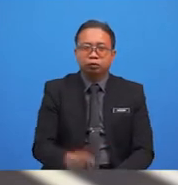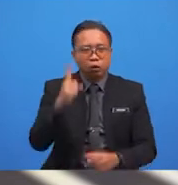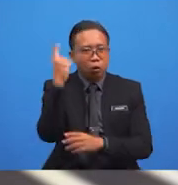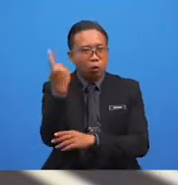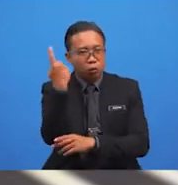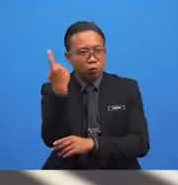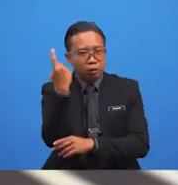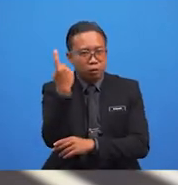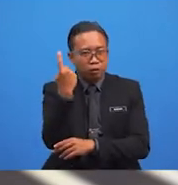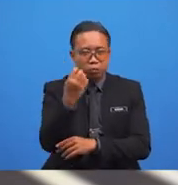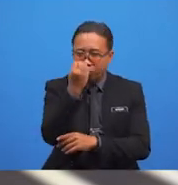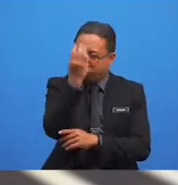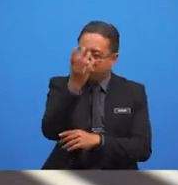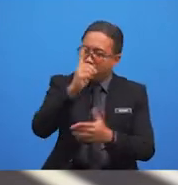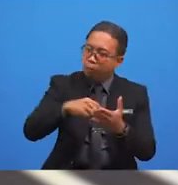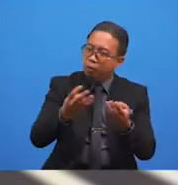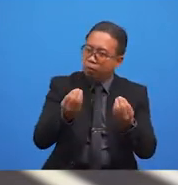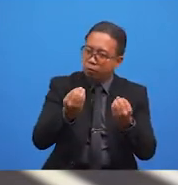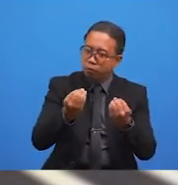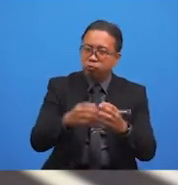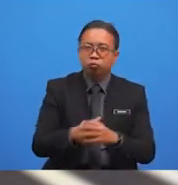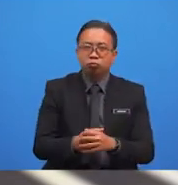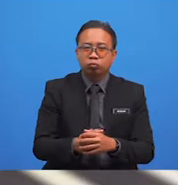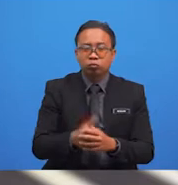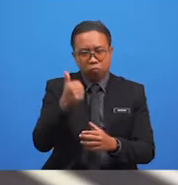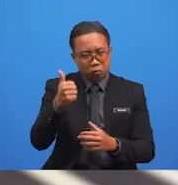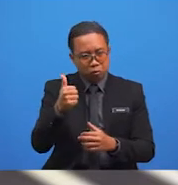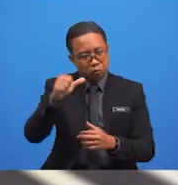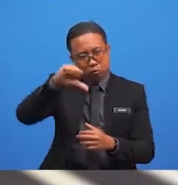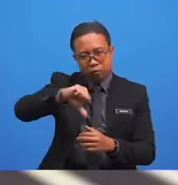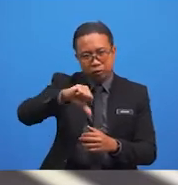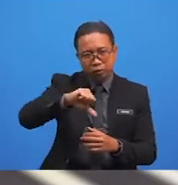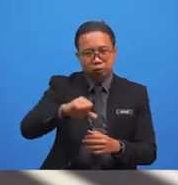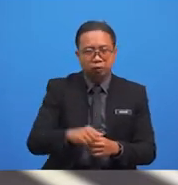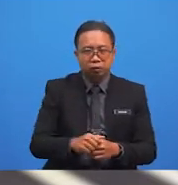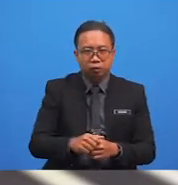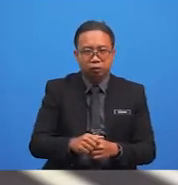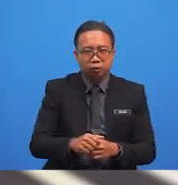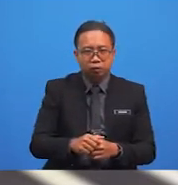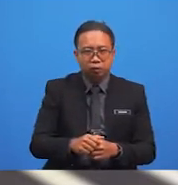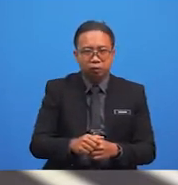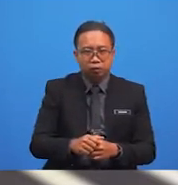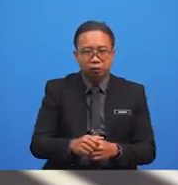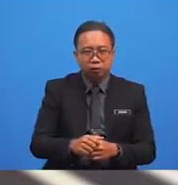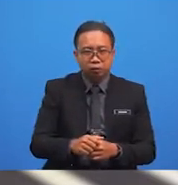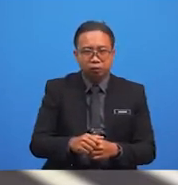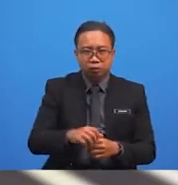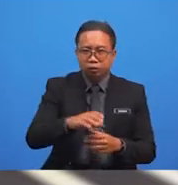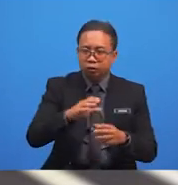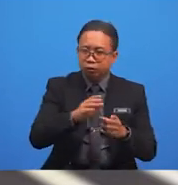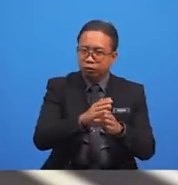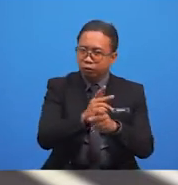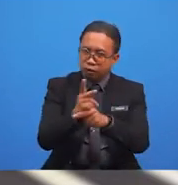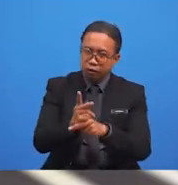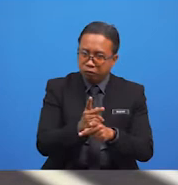do precisely what you tell them. Whether that's good or bad, sane or crazy,